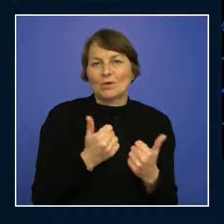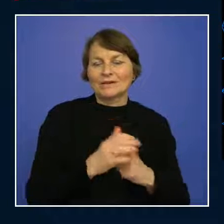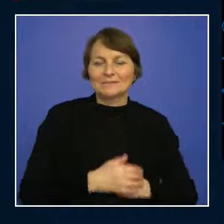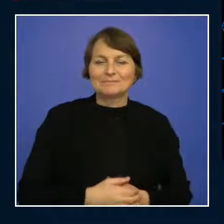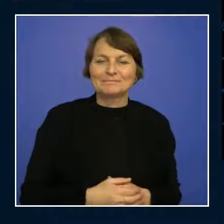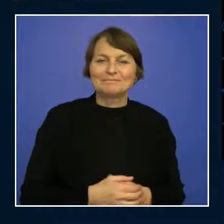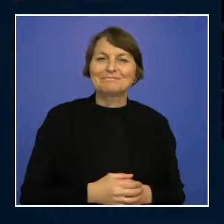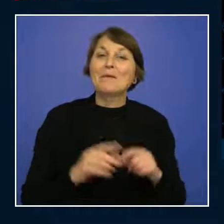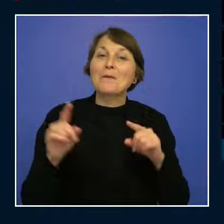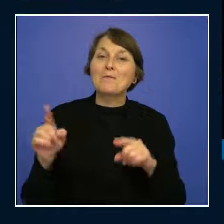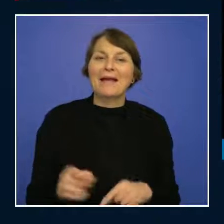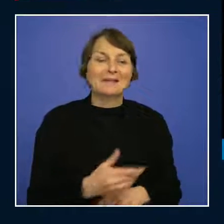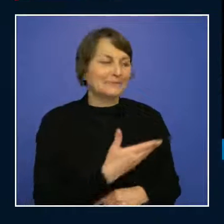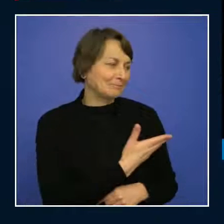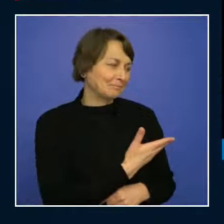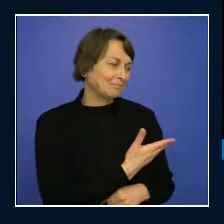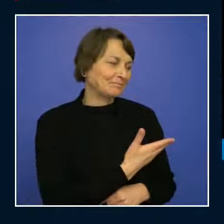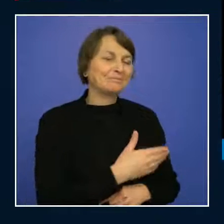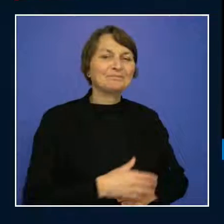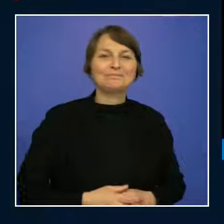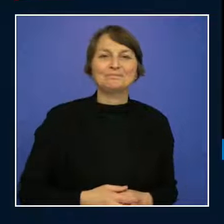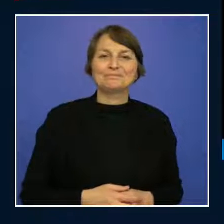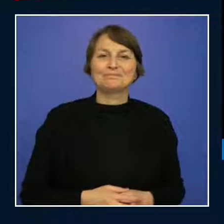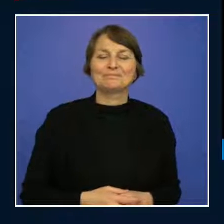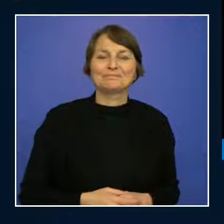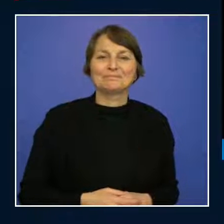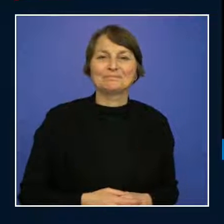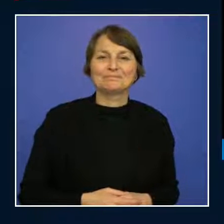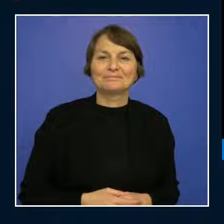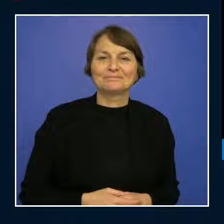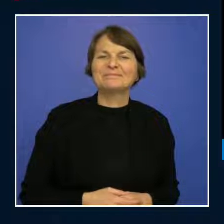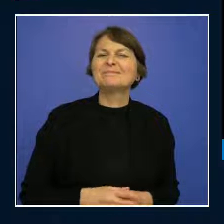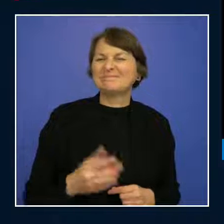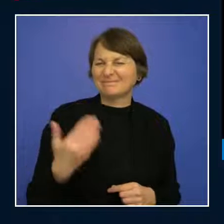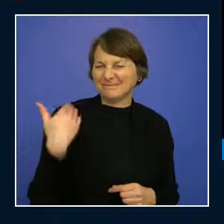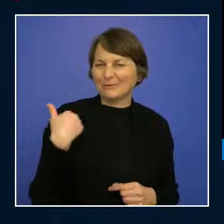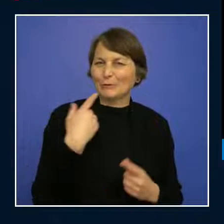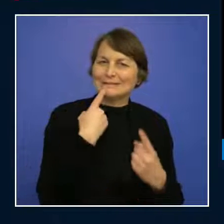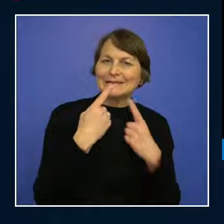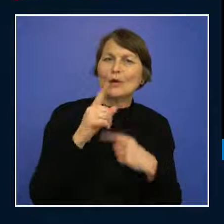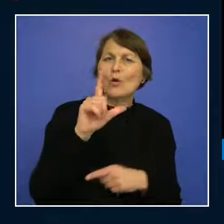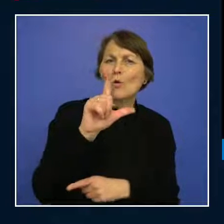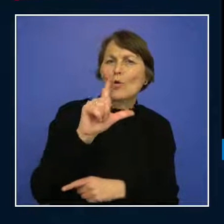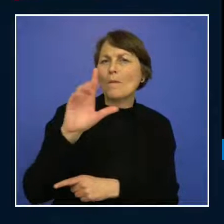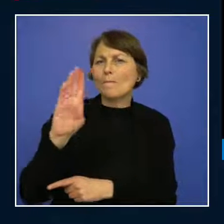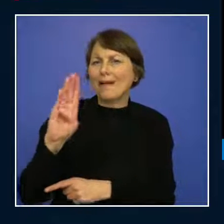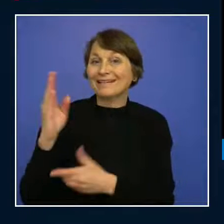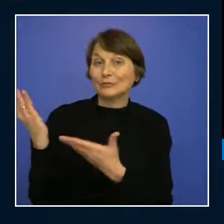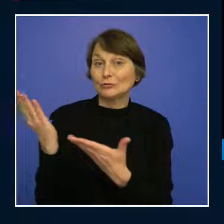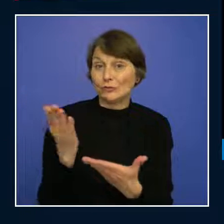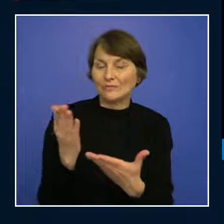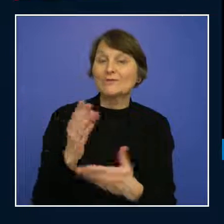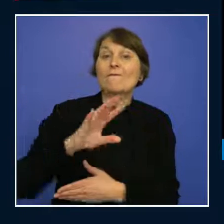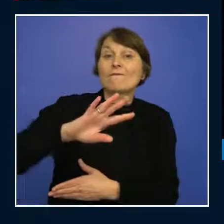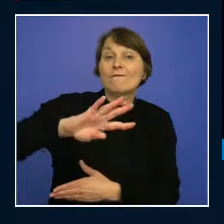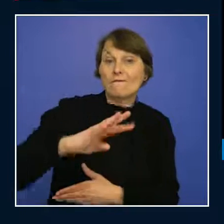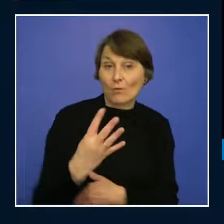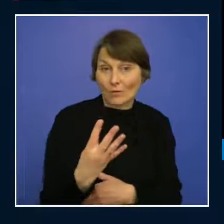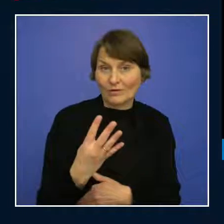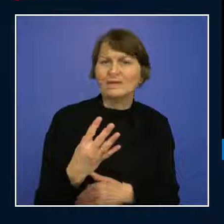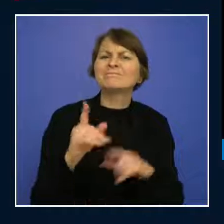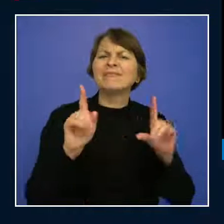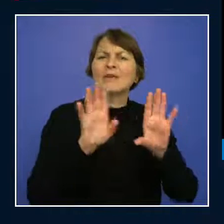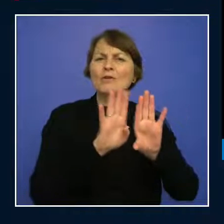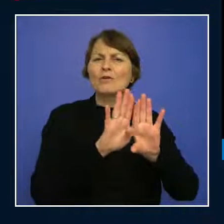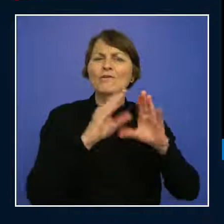touch on the fourth load balancer service that we have, and that's the Azure Frontdoor service. Now, this